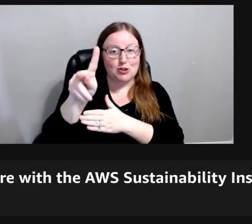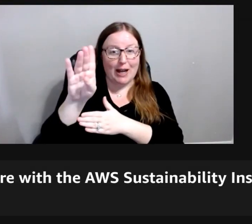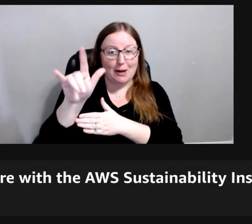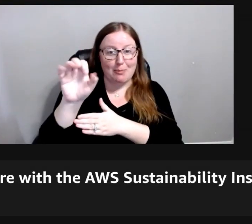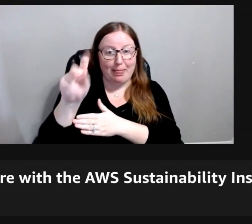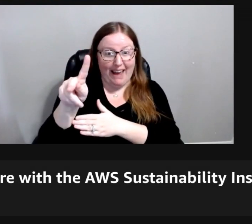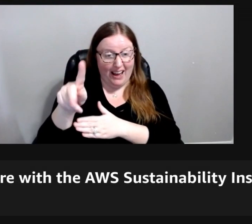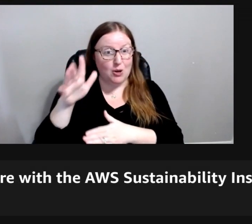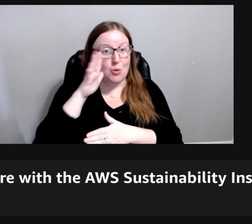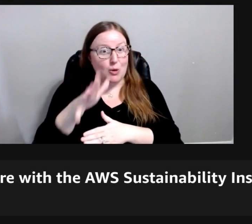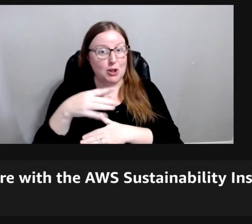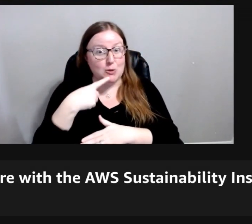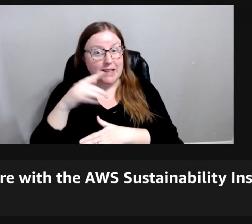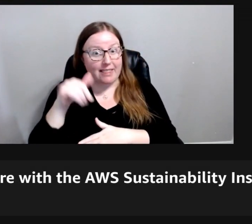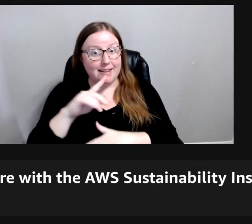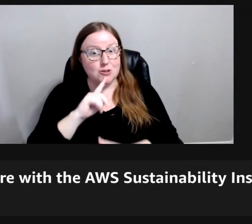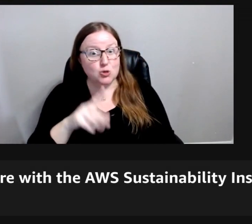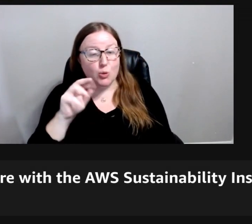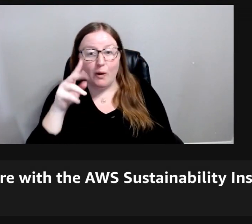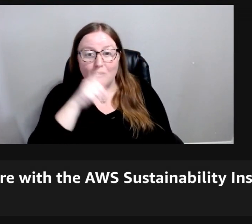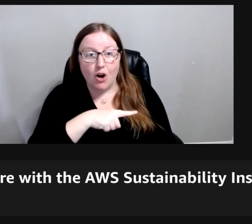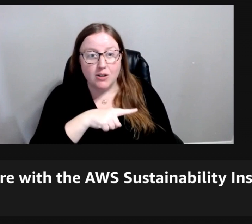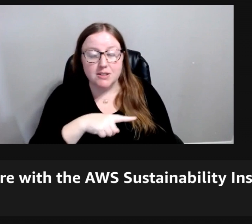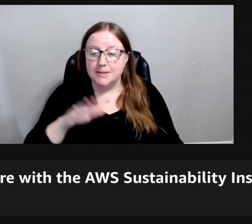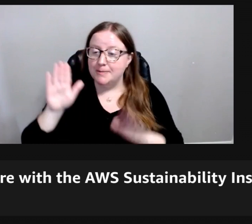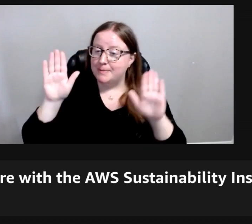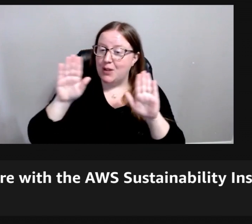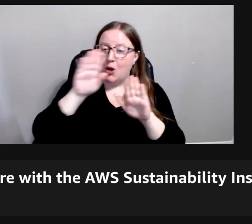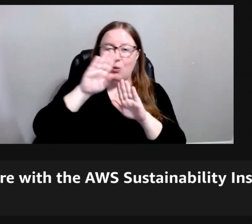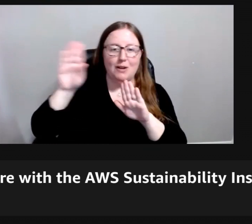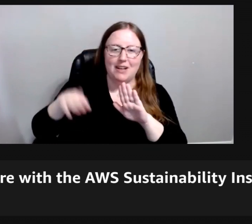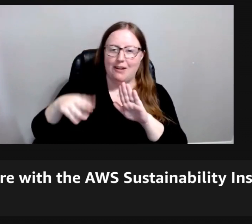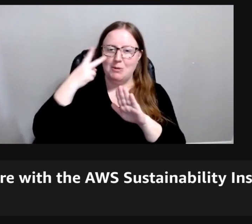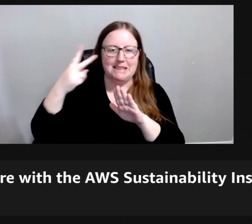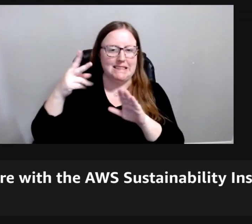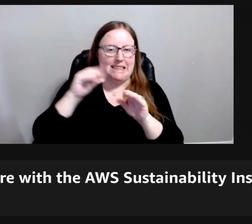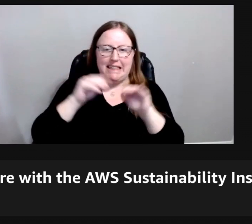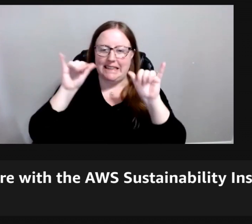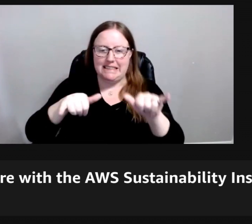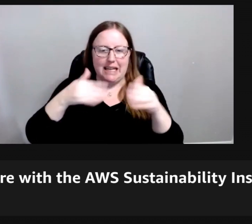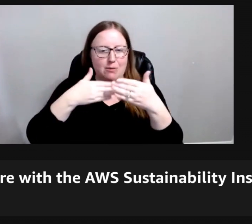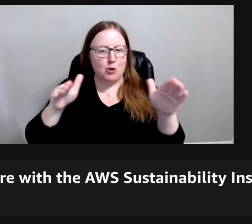debunk that rumor here at all? We have never been seen in the same room before.